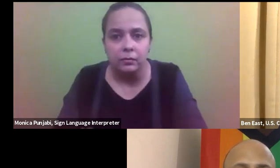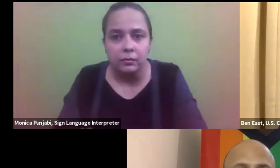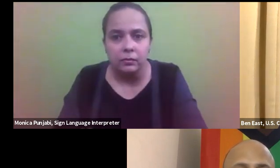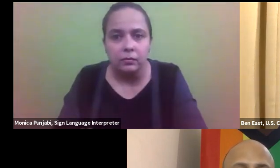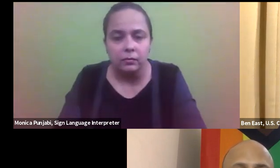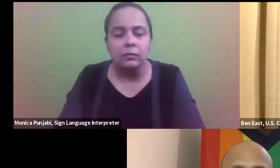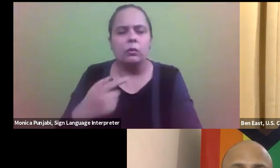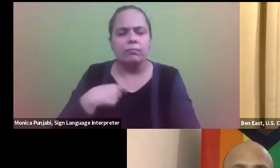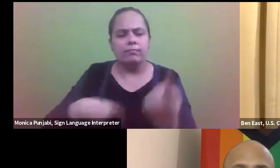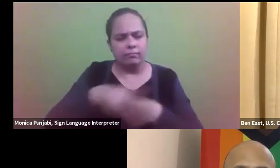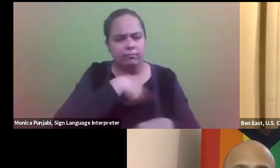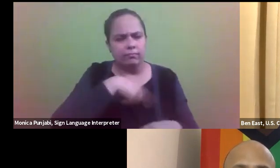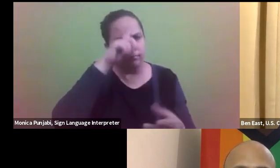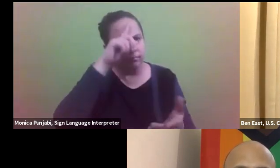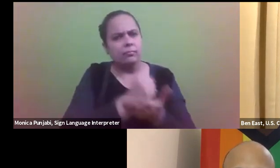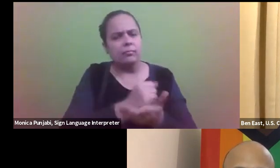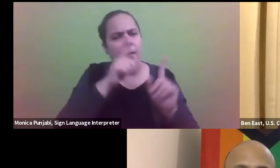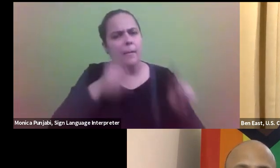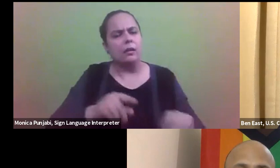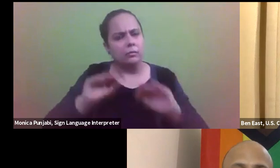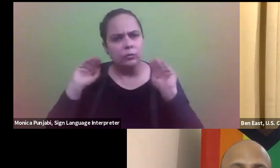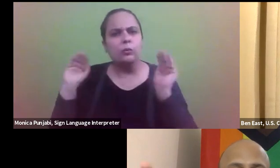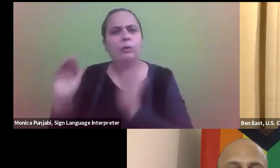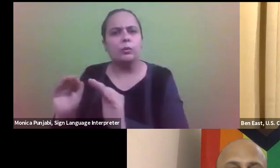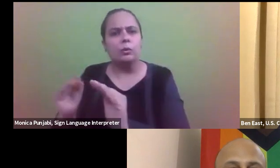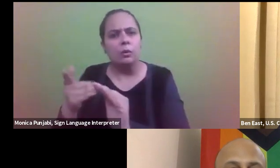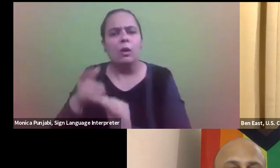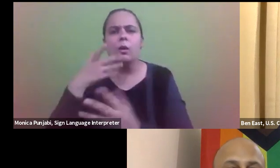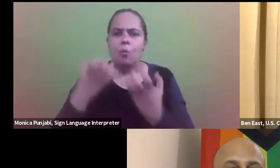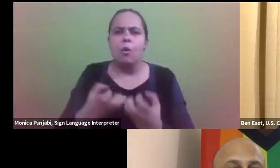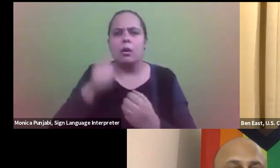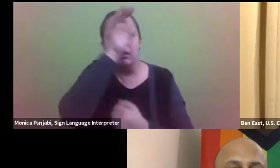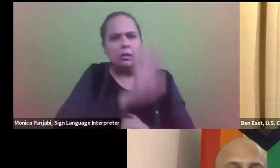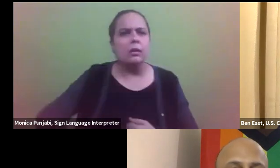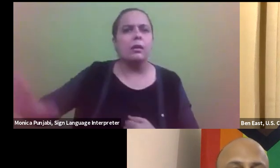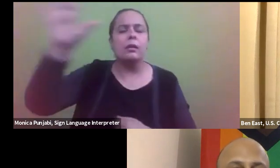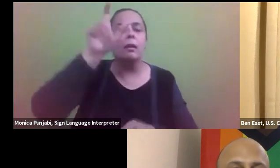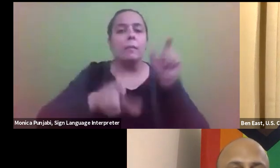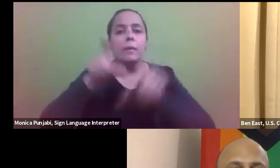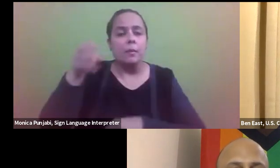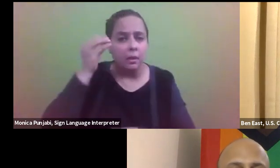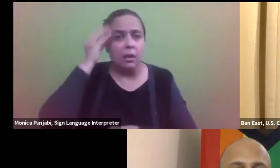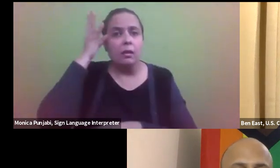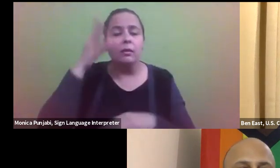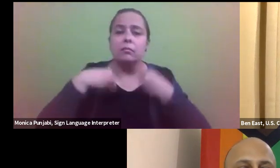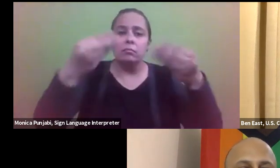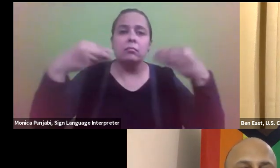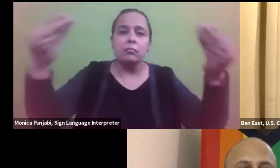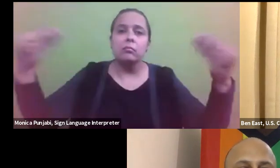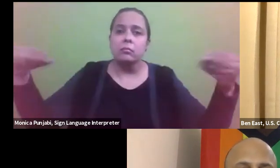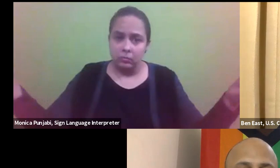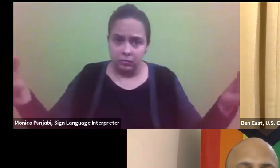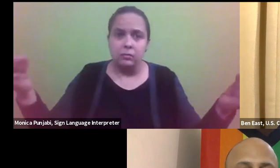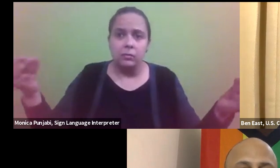system which works collaboratively to educate, enable, and empower LGBTIQ plus small businesses, working